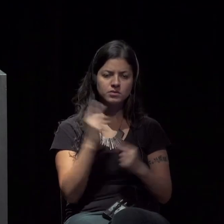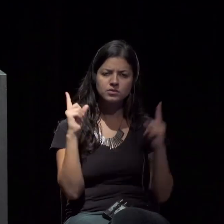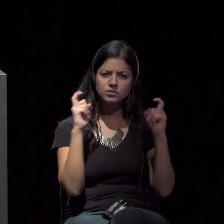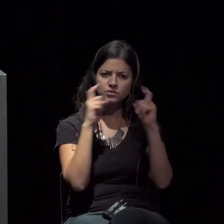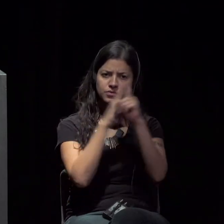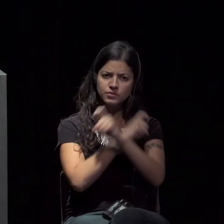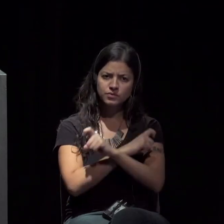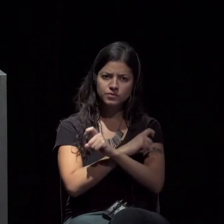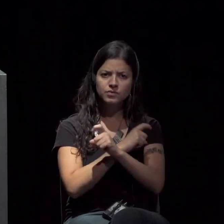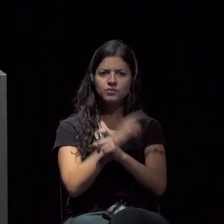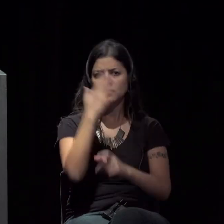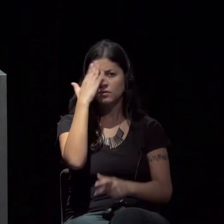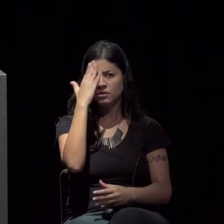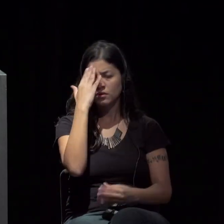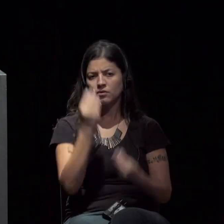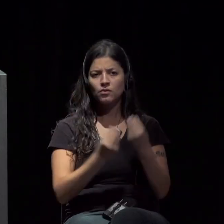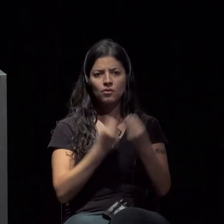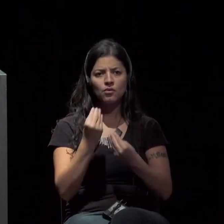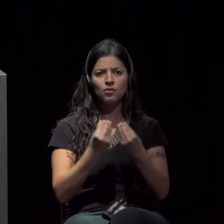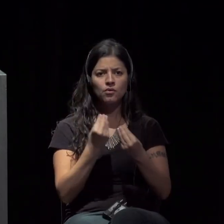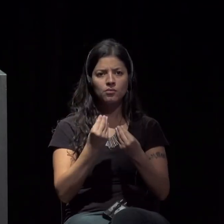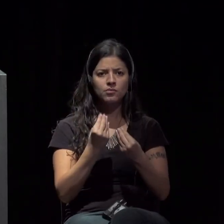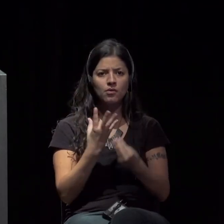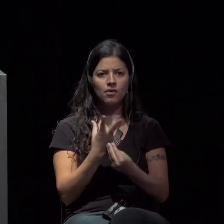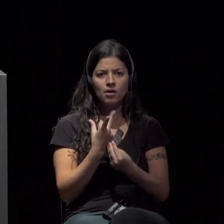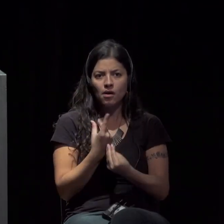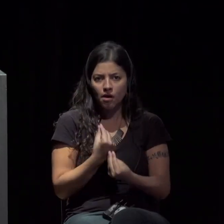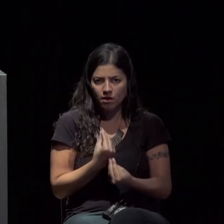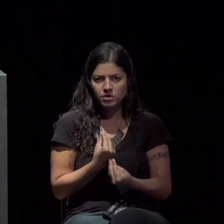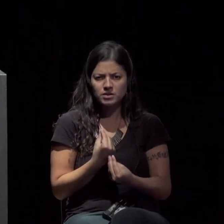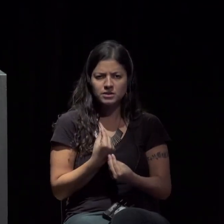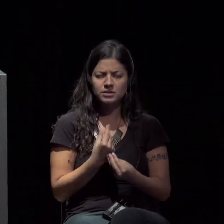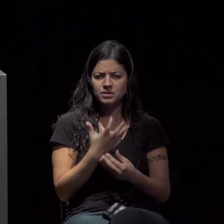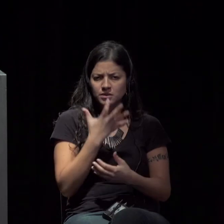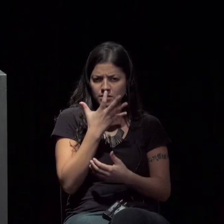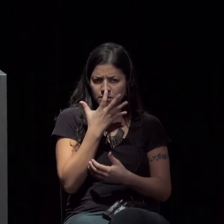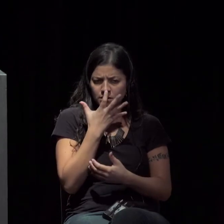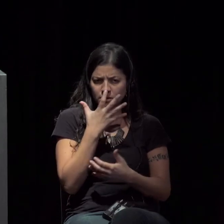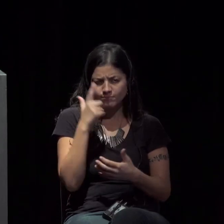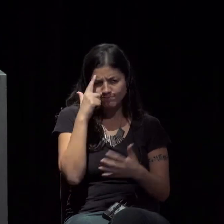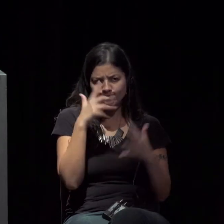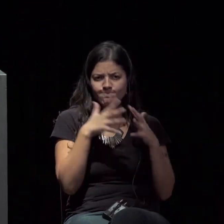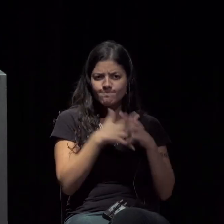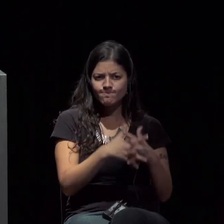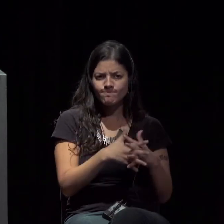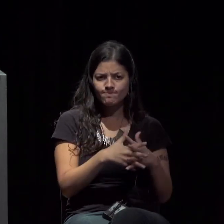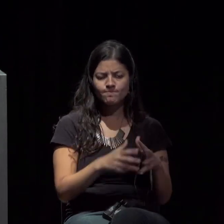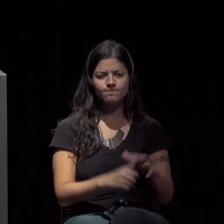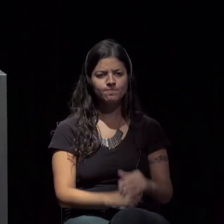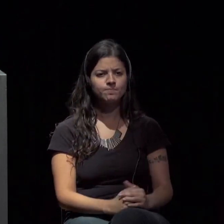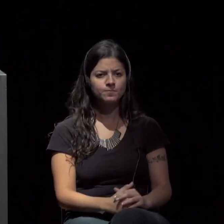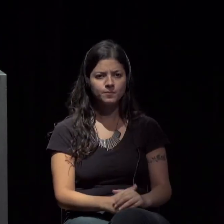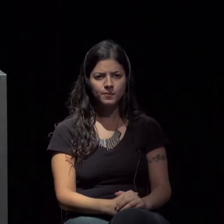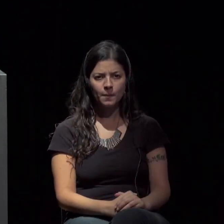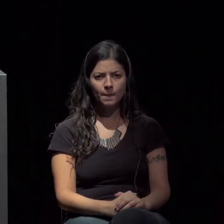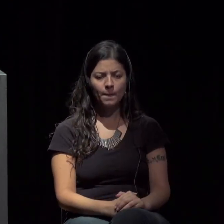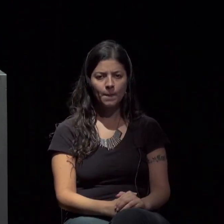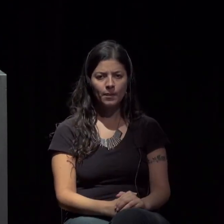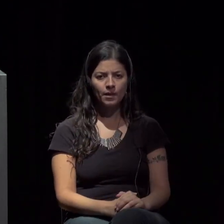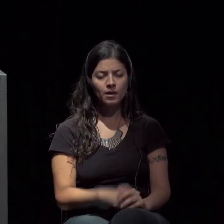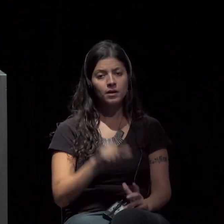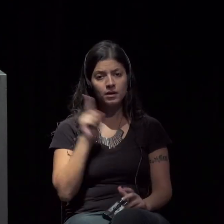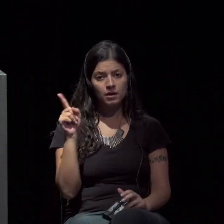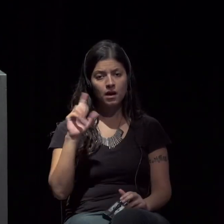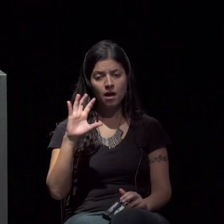objects. They were compared to kente cloth of the Akan peoples of West Africa as a